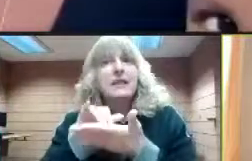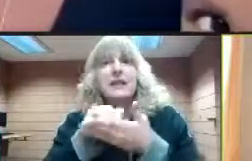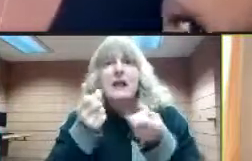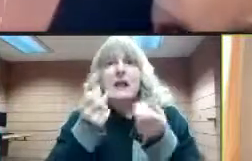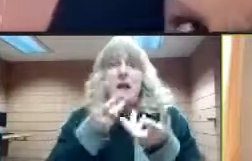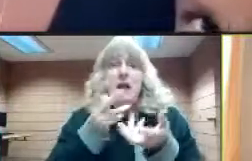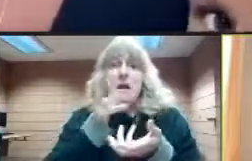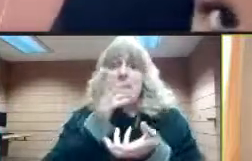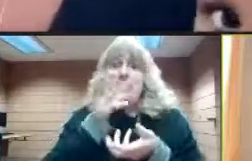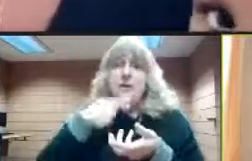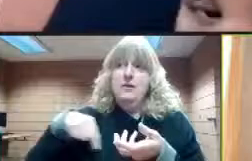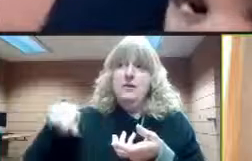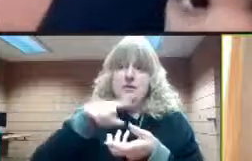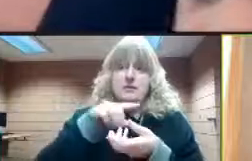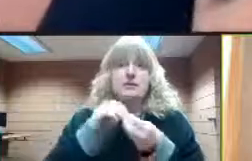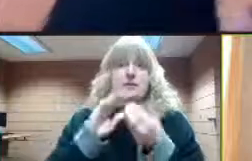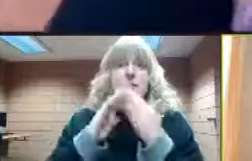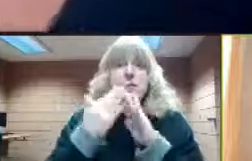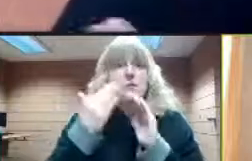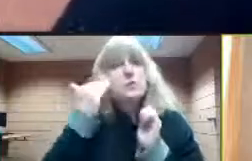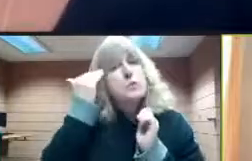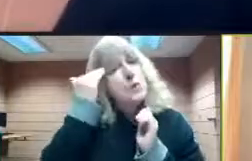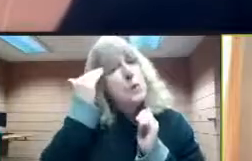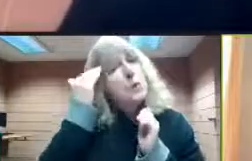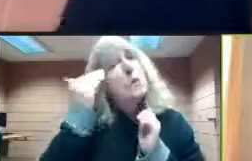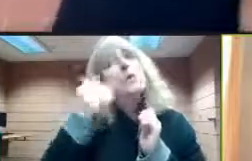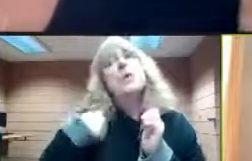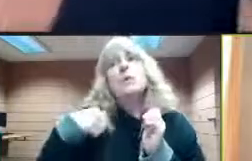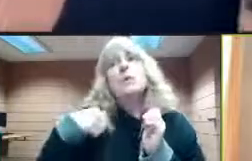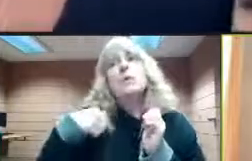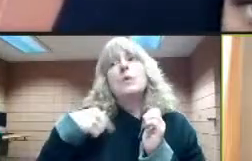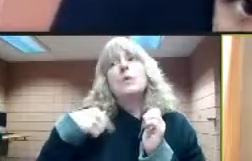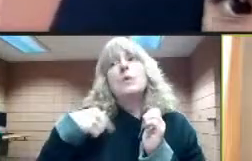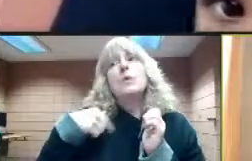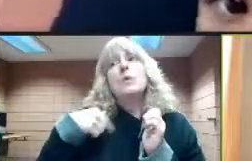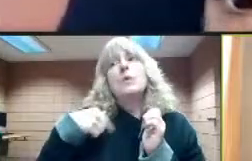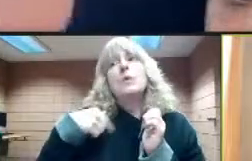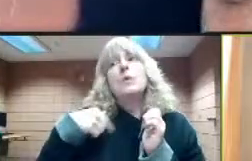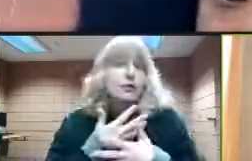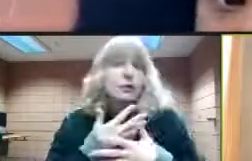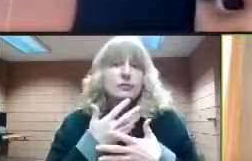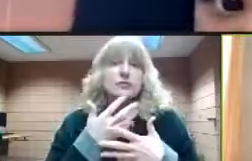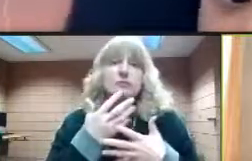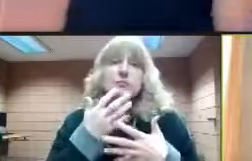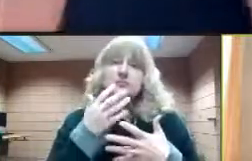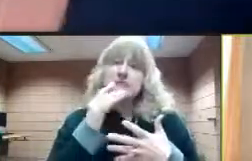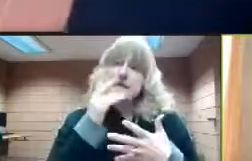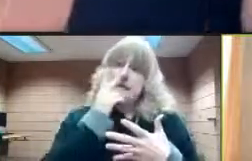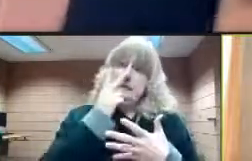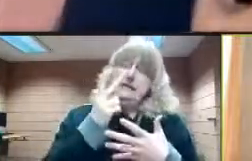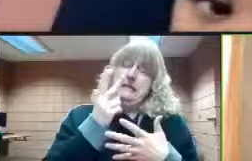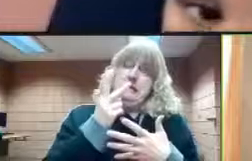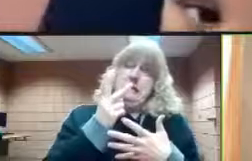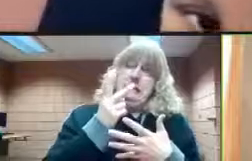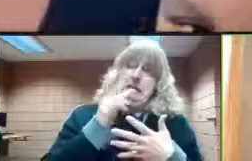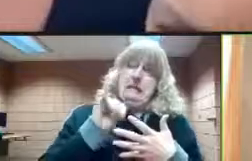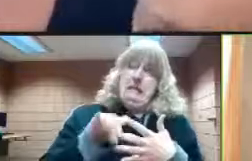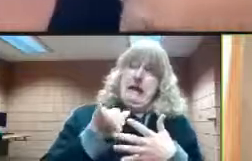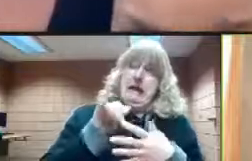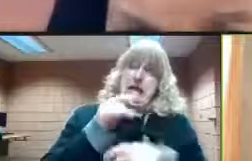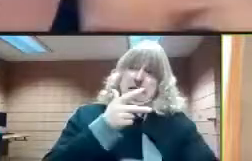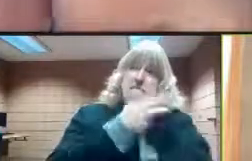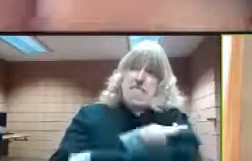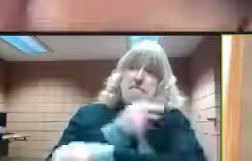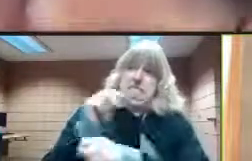my community know about. We're all, quite frankly, scared that maybe this is something similar, because how do